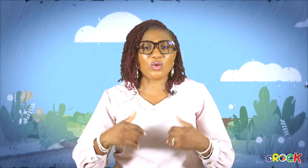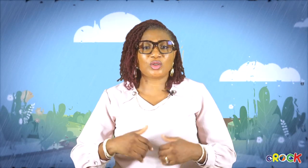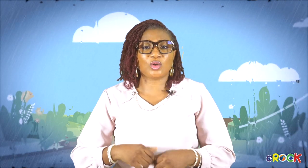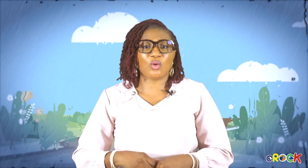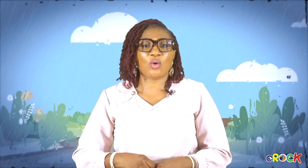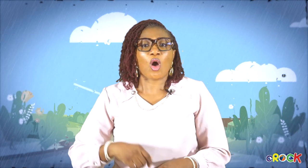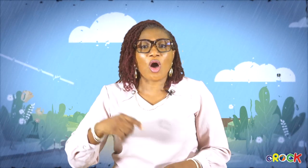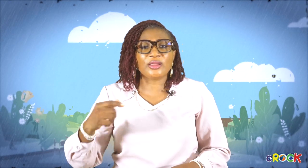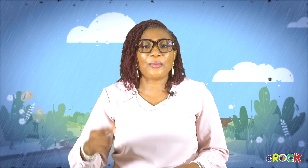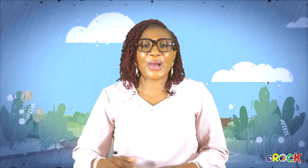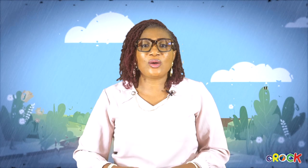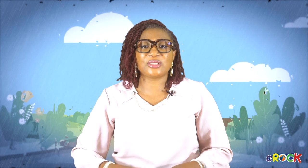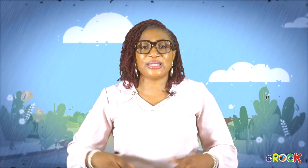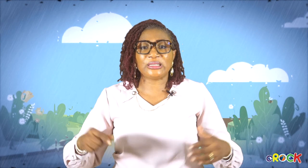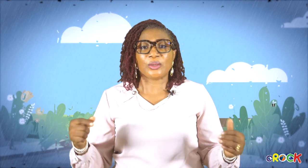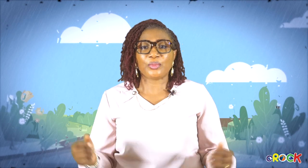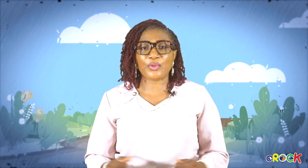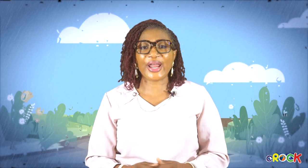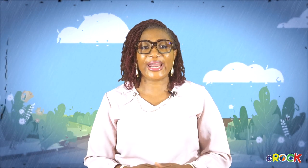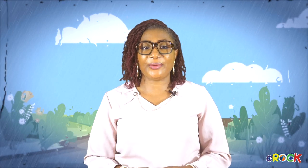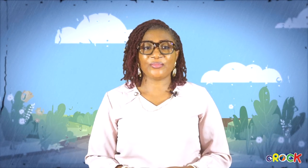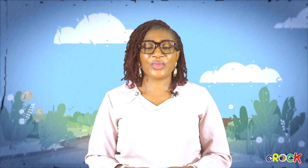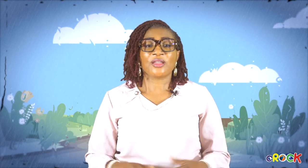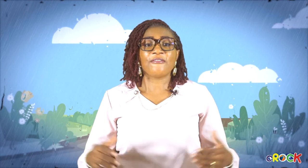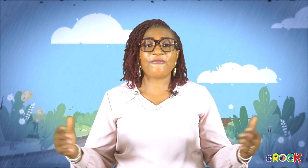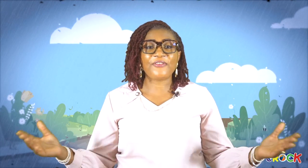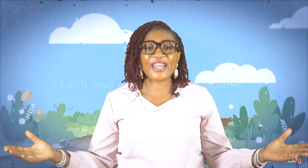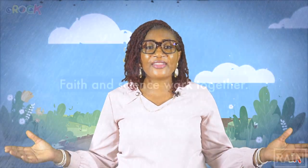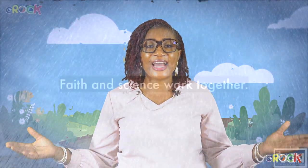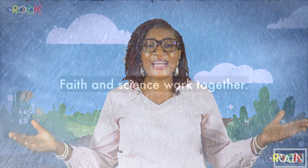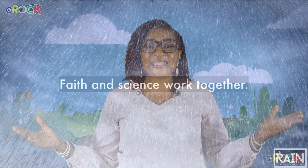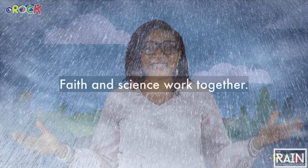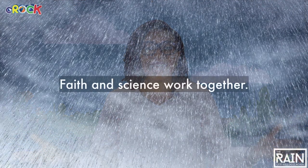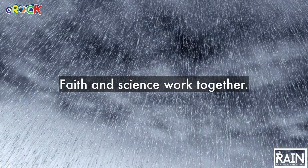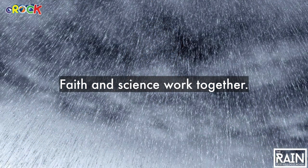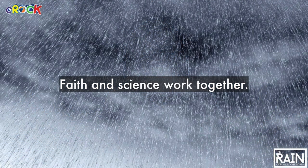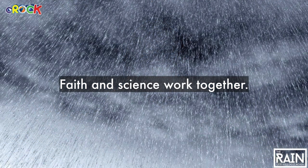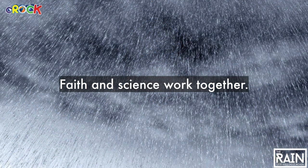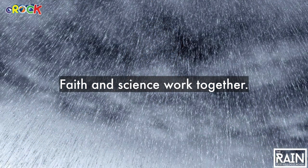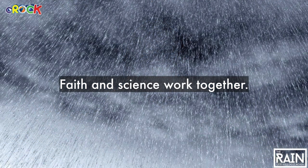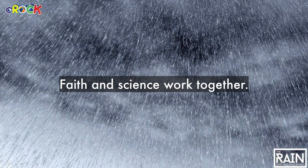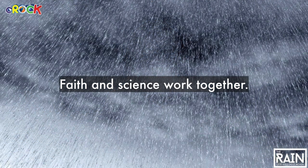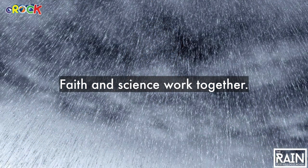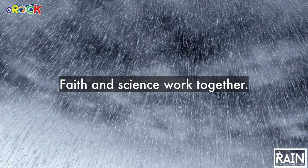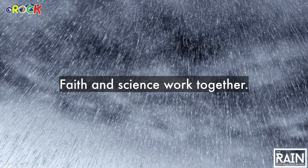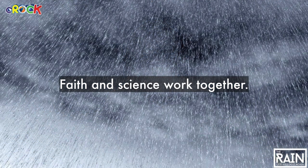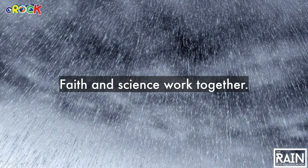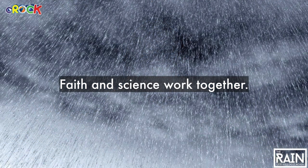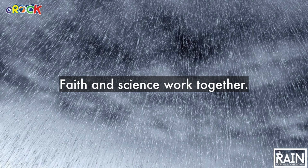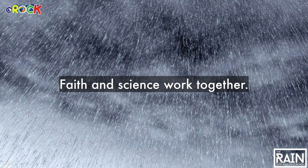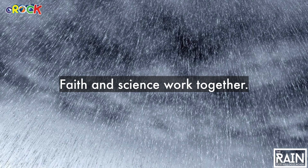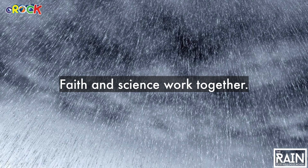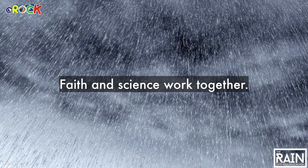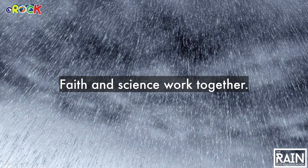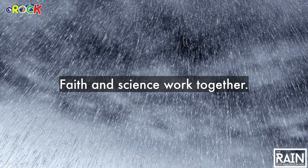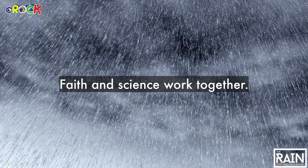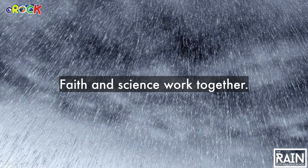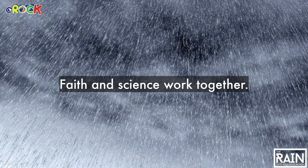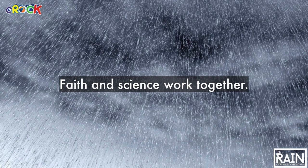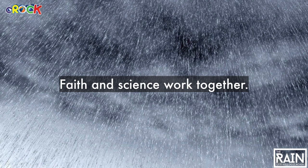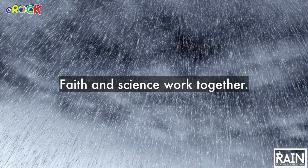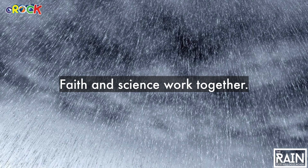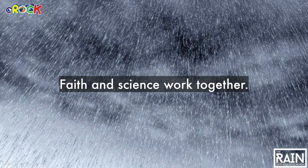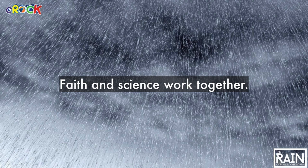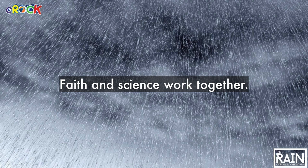was also on the mountain praying. Faith and science work together. As